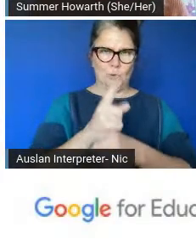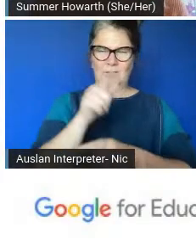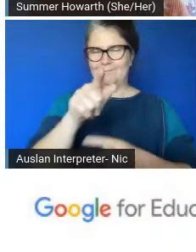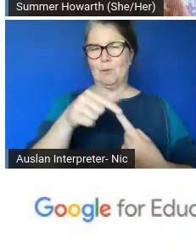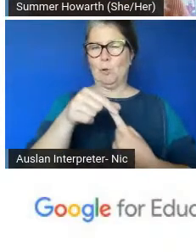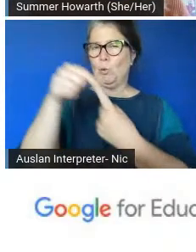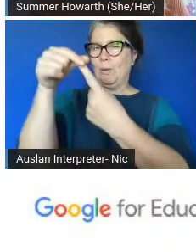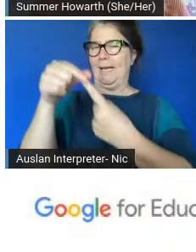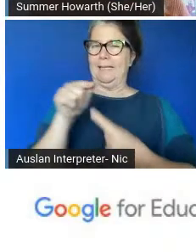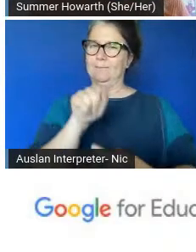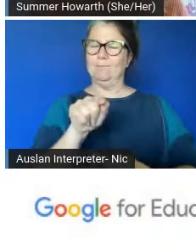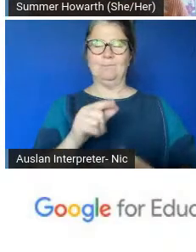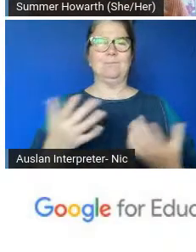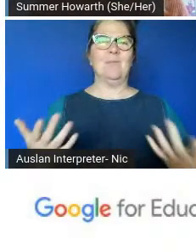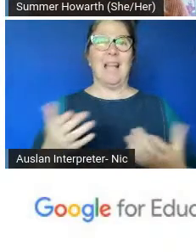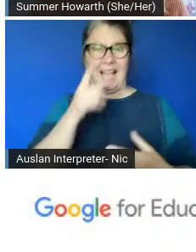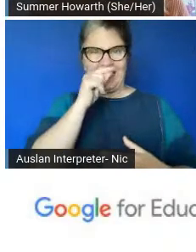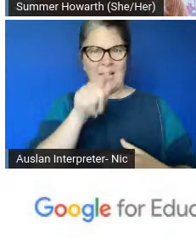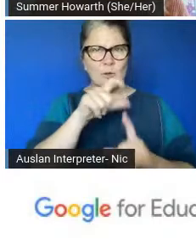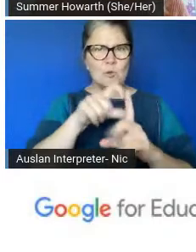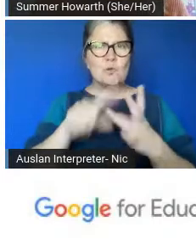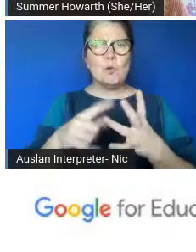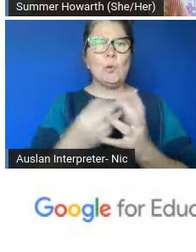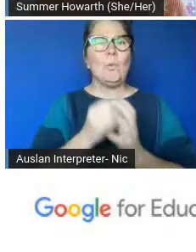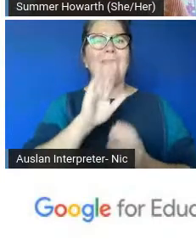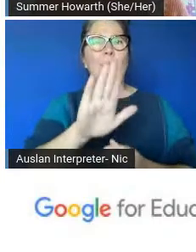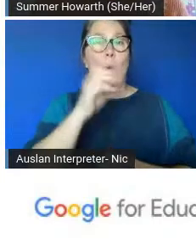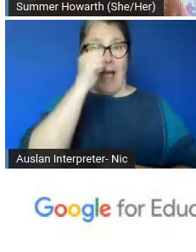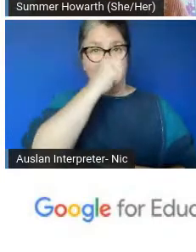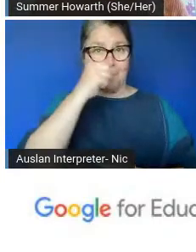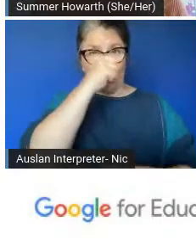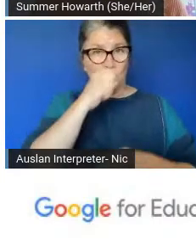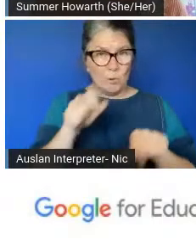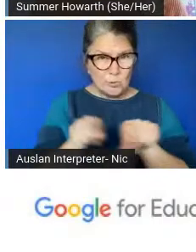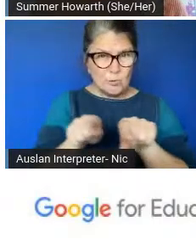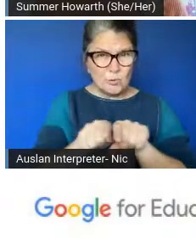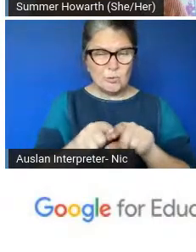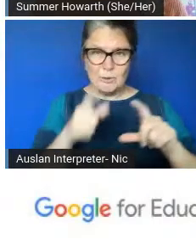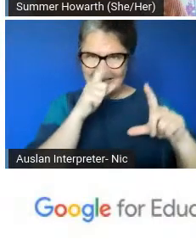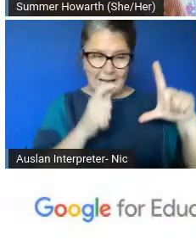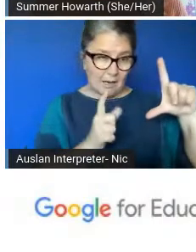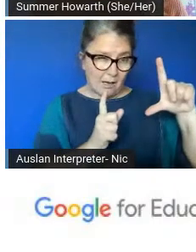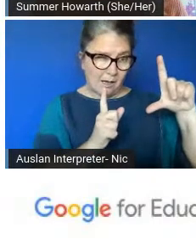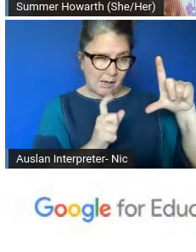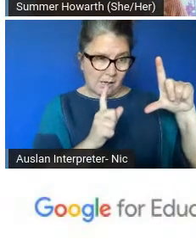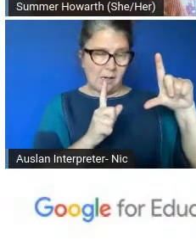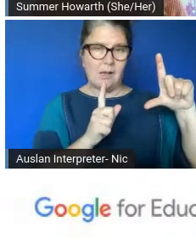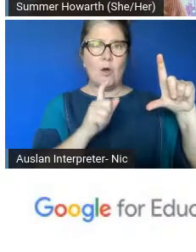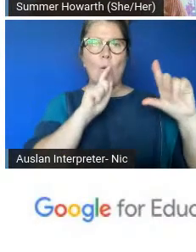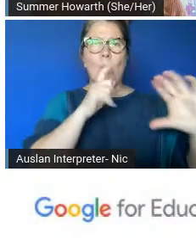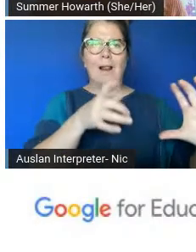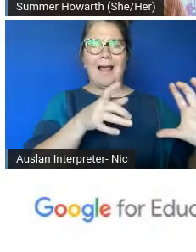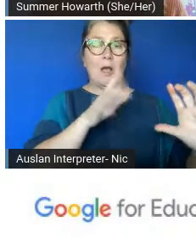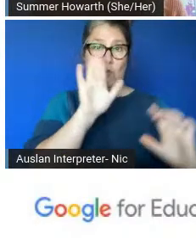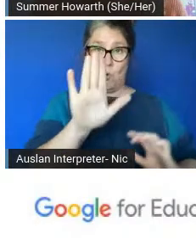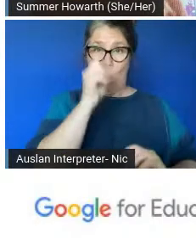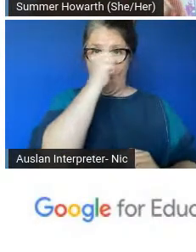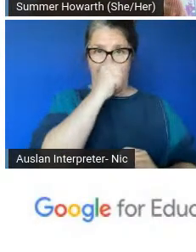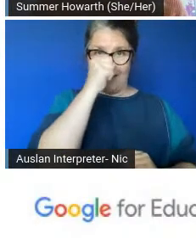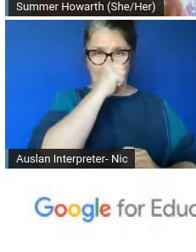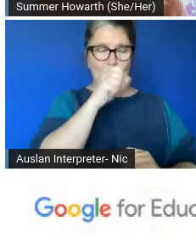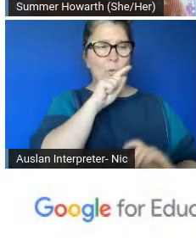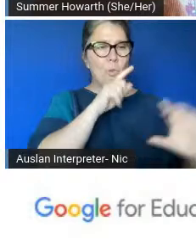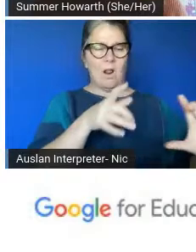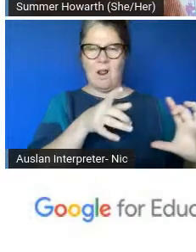earlier as well, you can do this with your animal as well, and it will link in your pet with